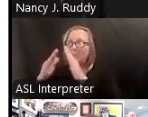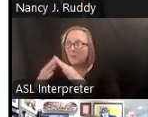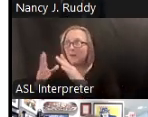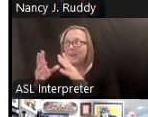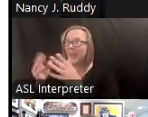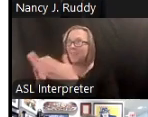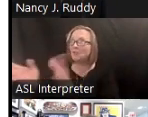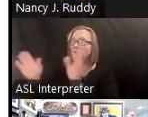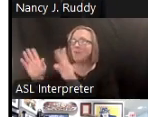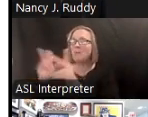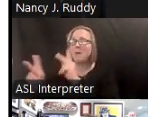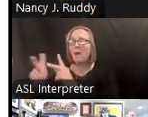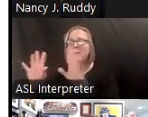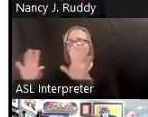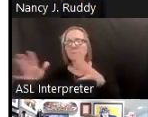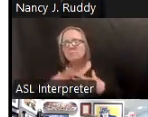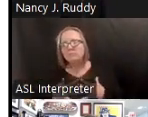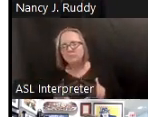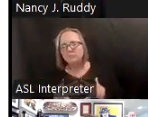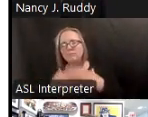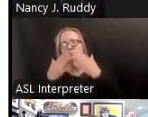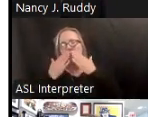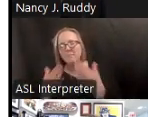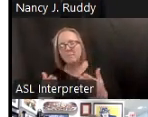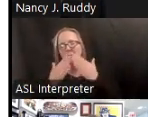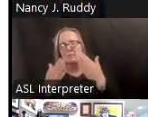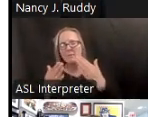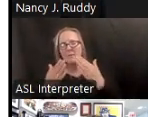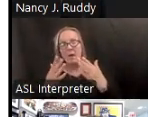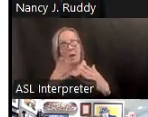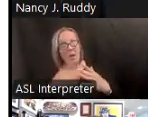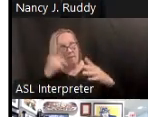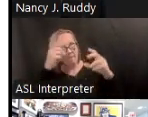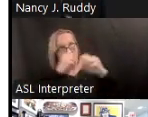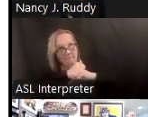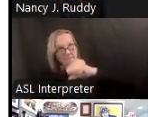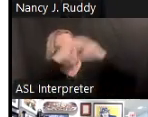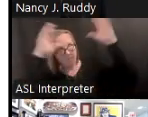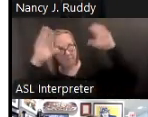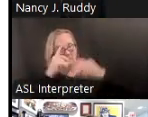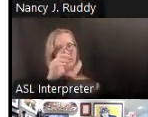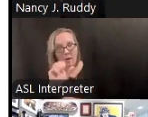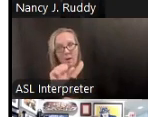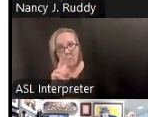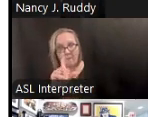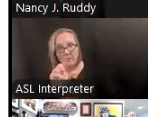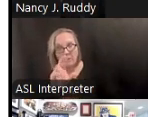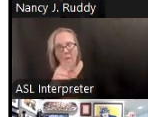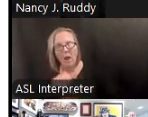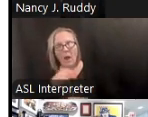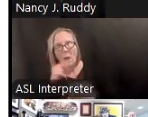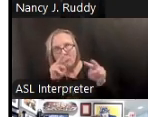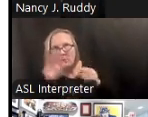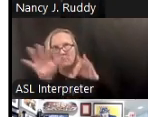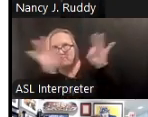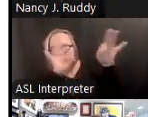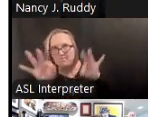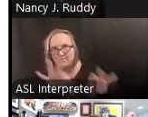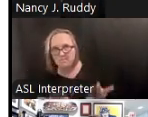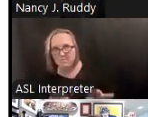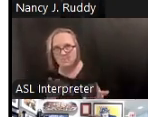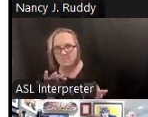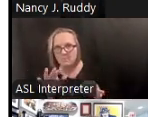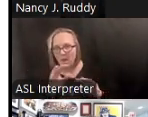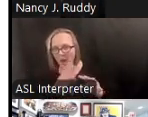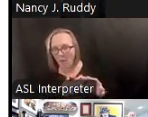public. I am really excited to share our vision for the Avenir and to listen to your important comments. I'm